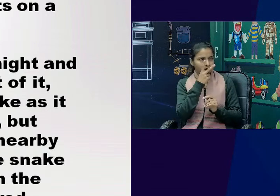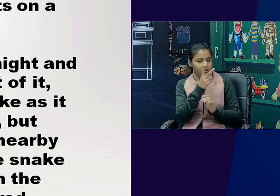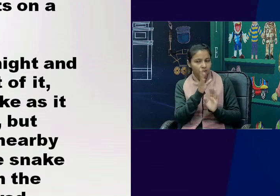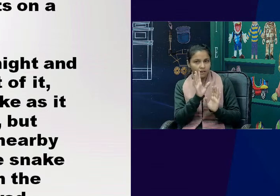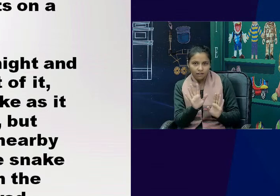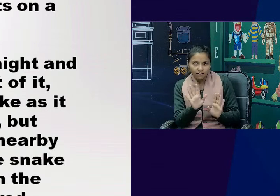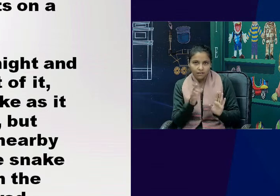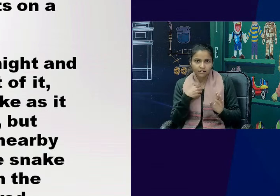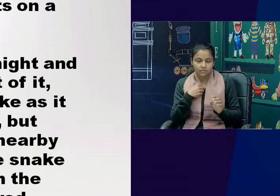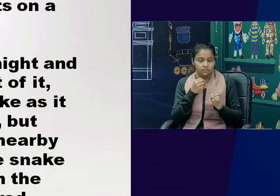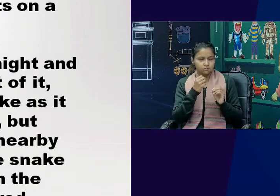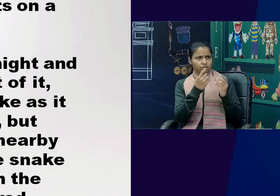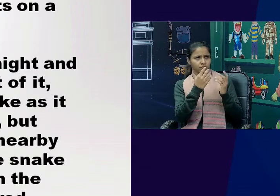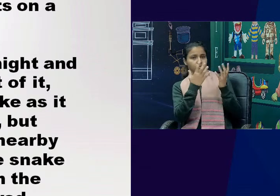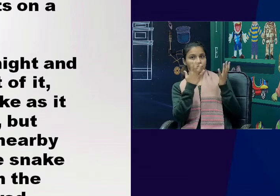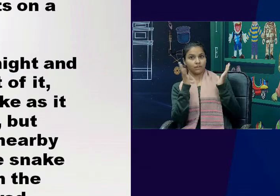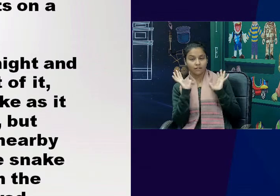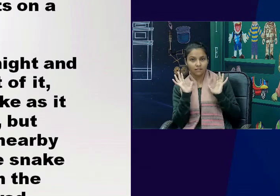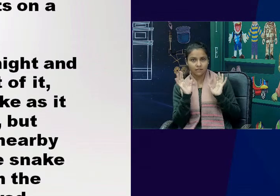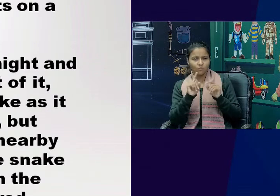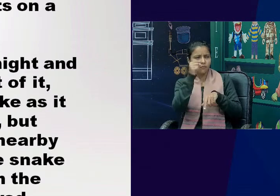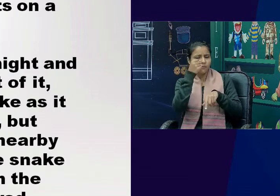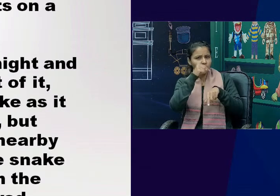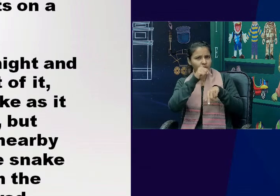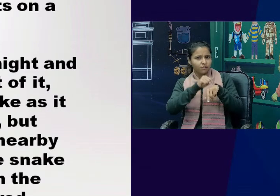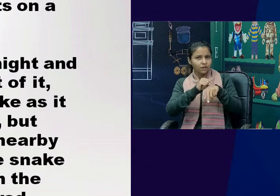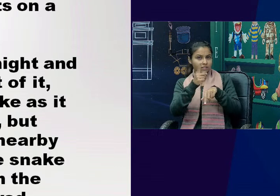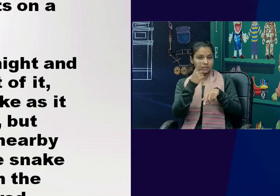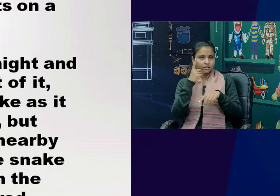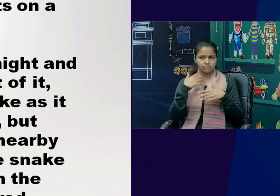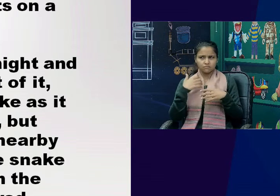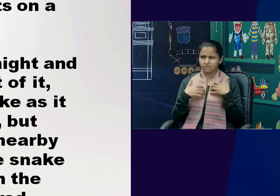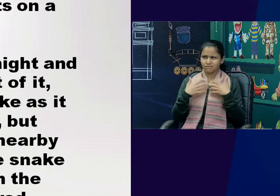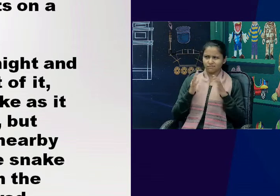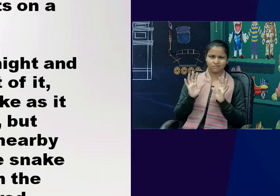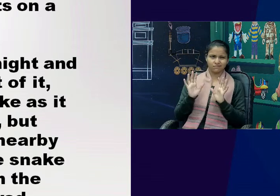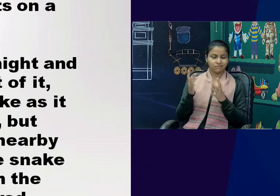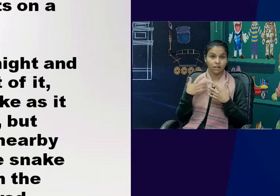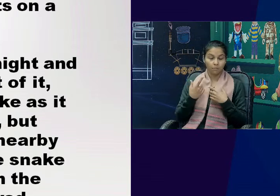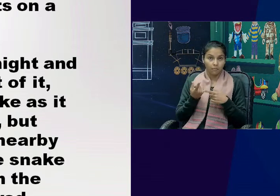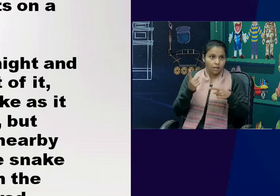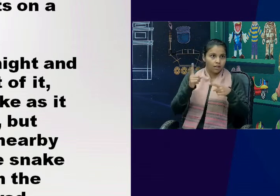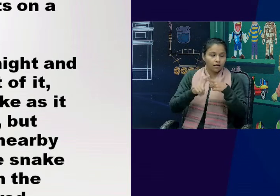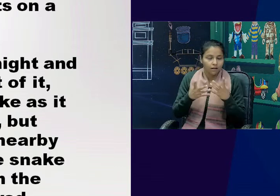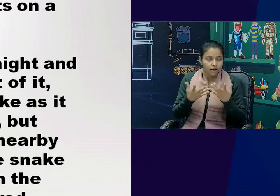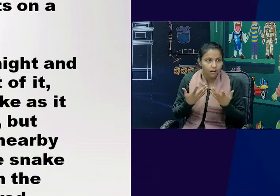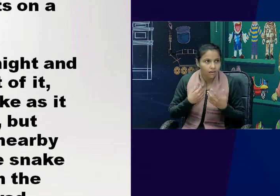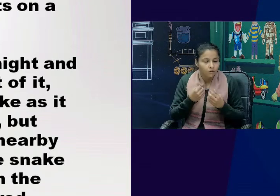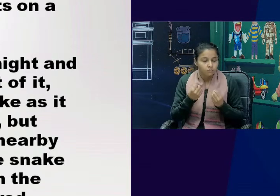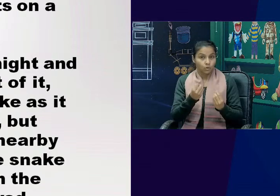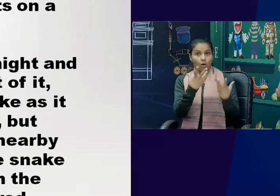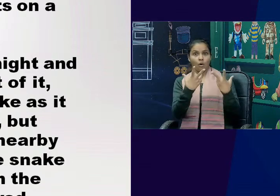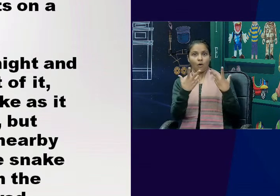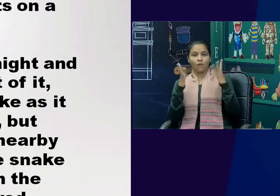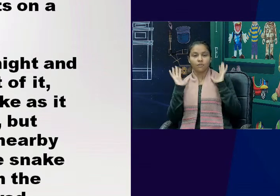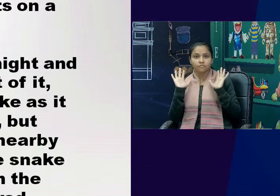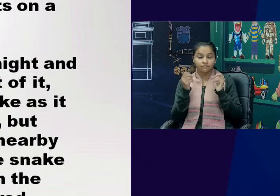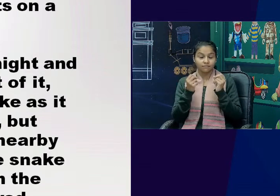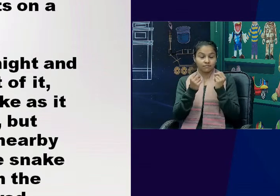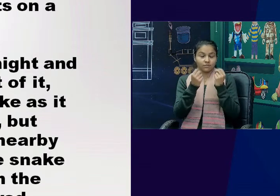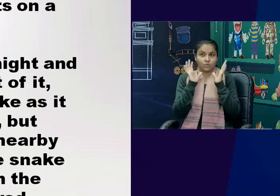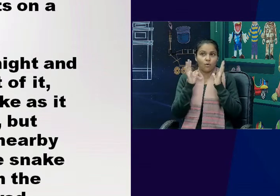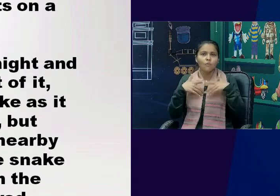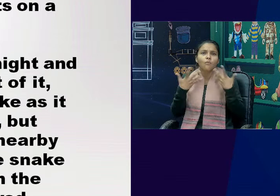there is a reflection. At first he was not interested, but suddenly he went into a shock. He was shocked.